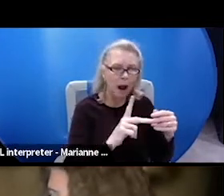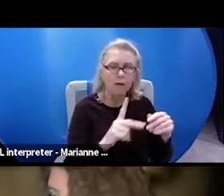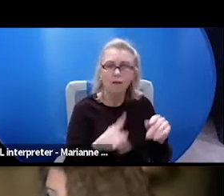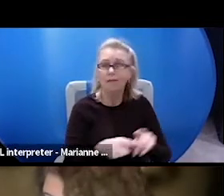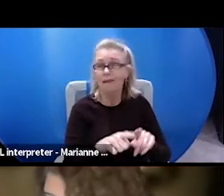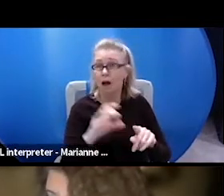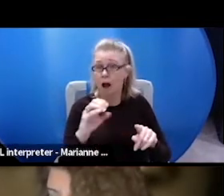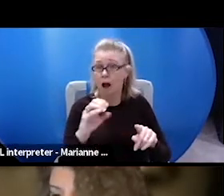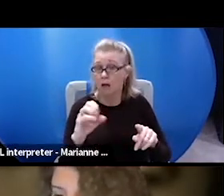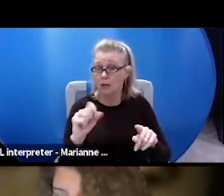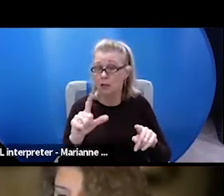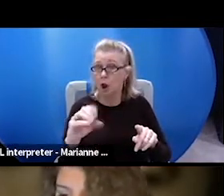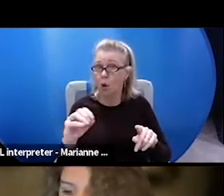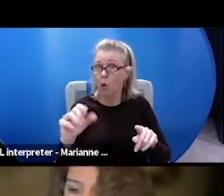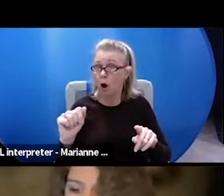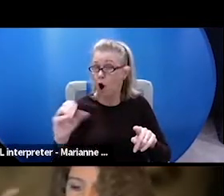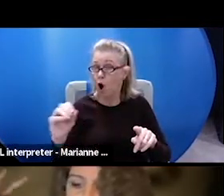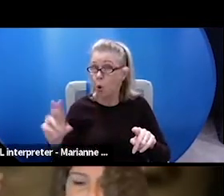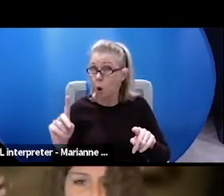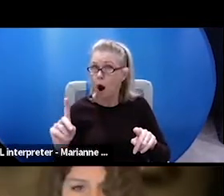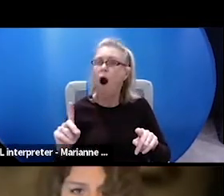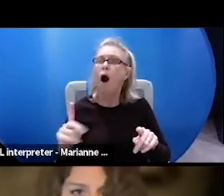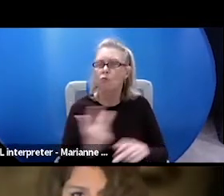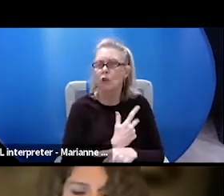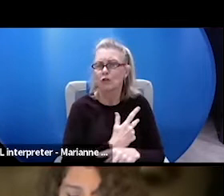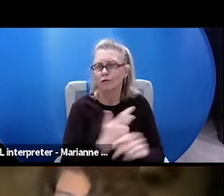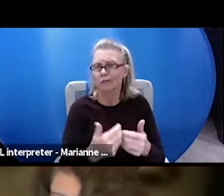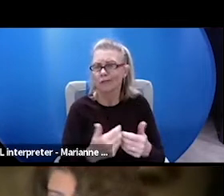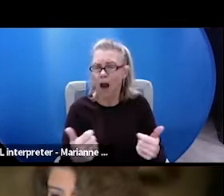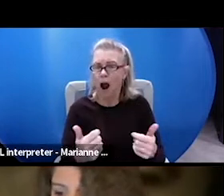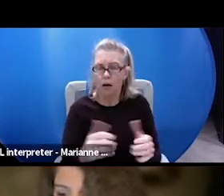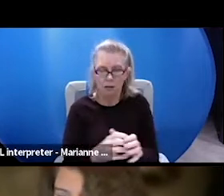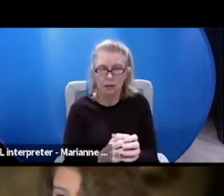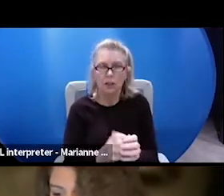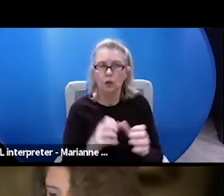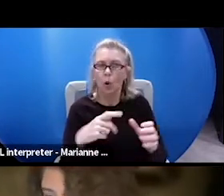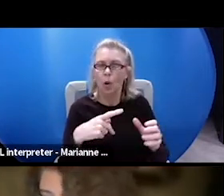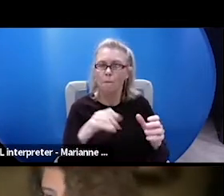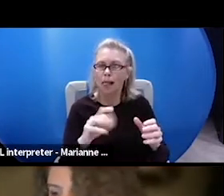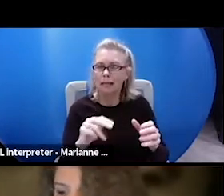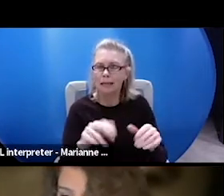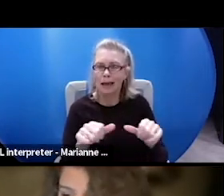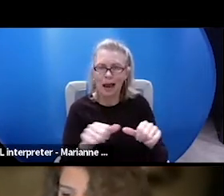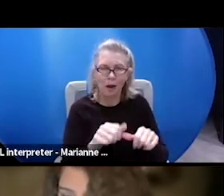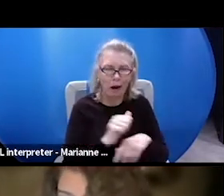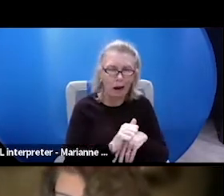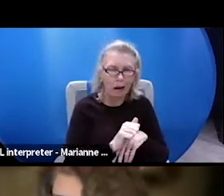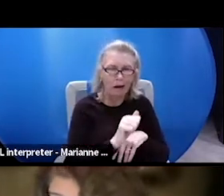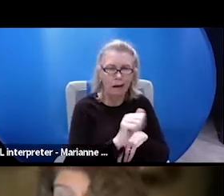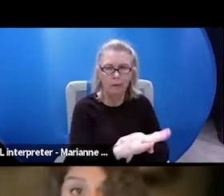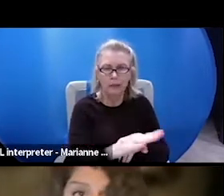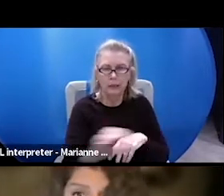of 93 further divides Palestine into the small areas of Area A, Area B, Area C.